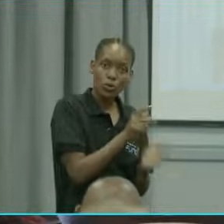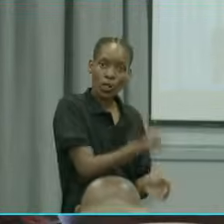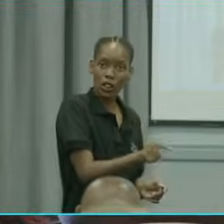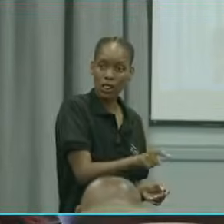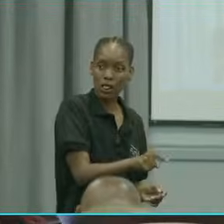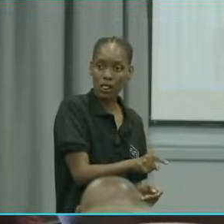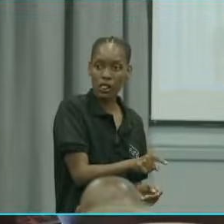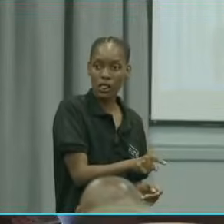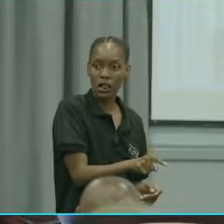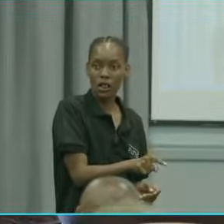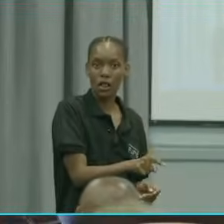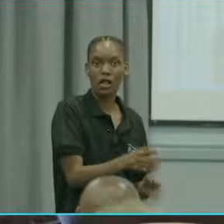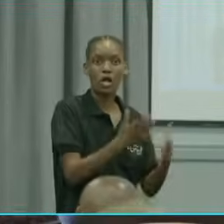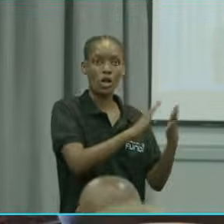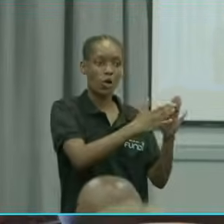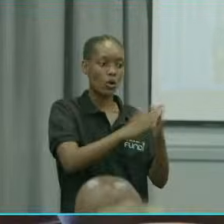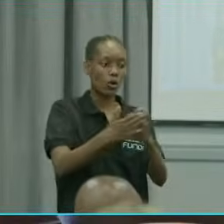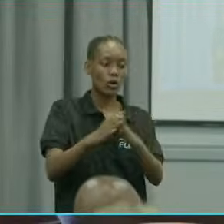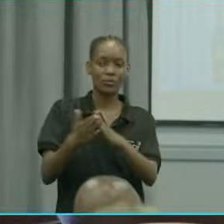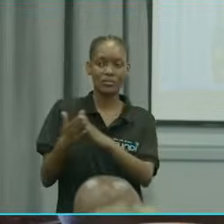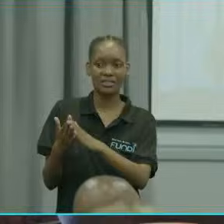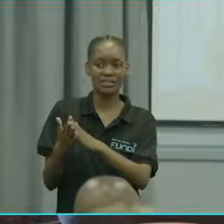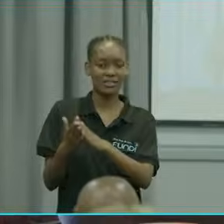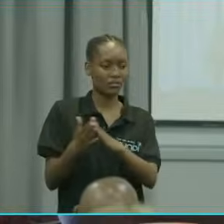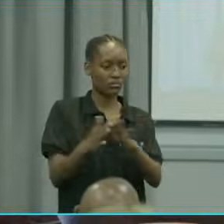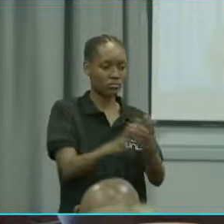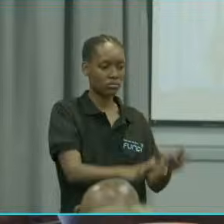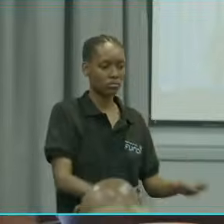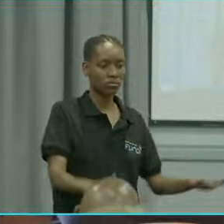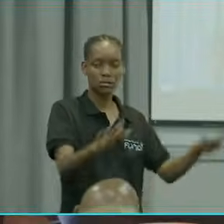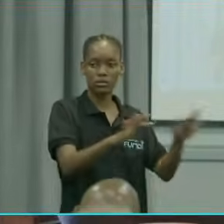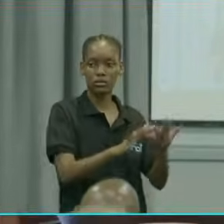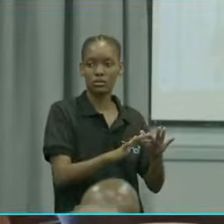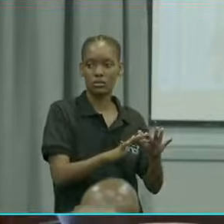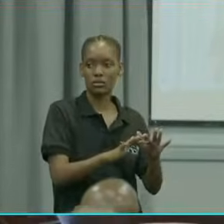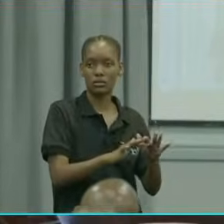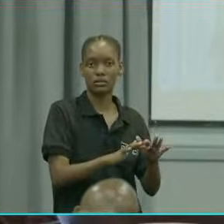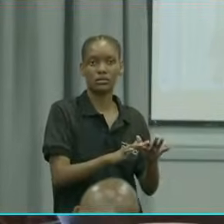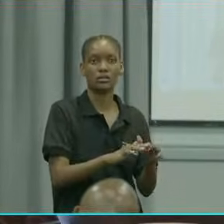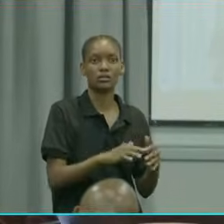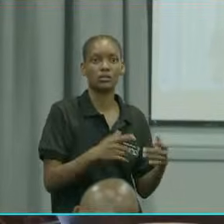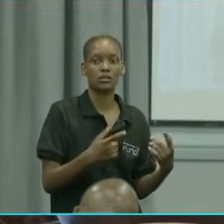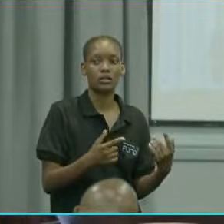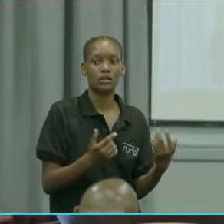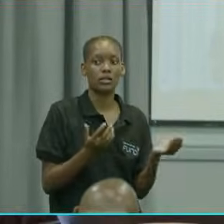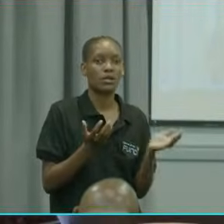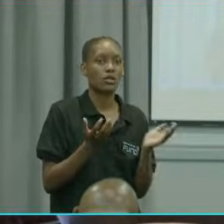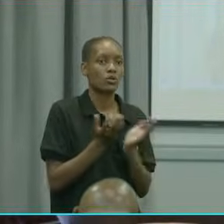are in a community where, coming to school, they need a meal.